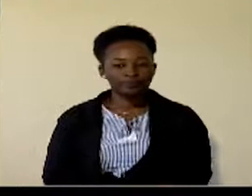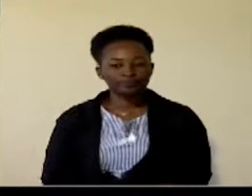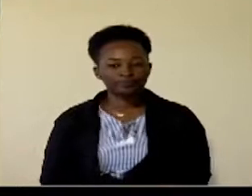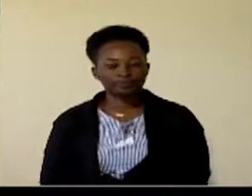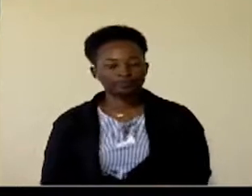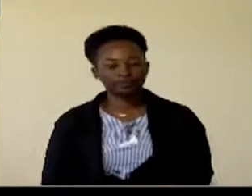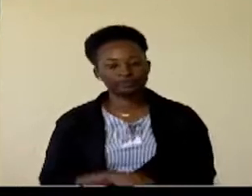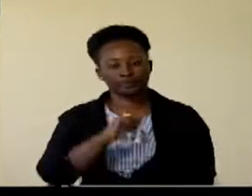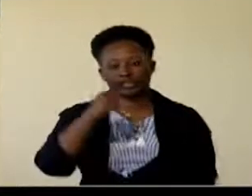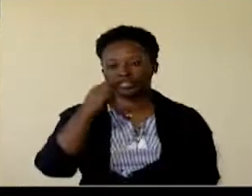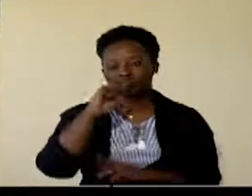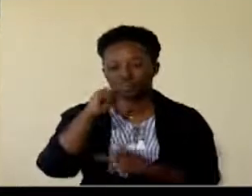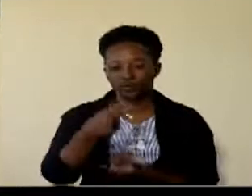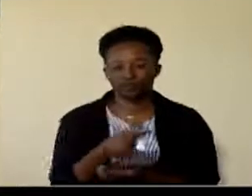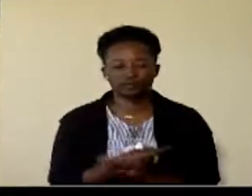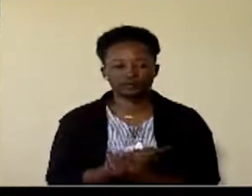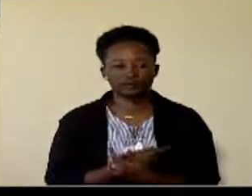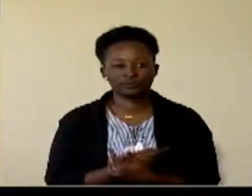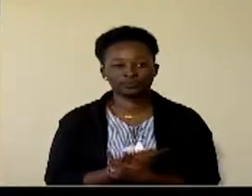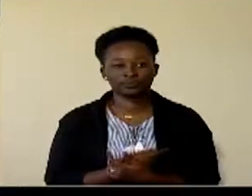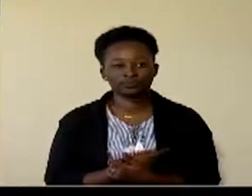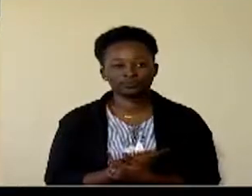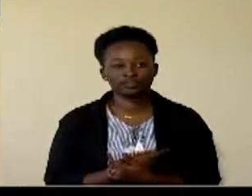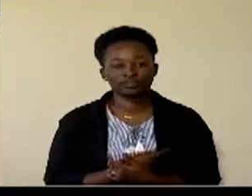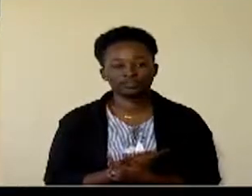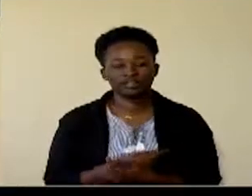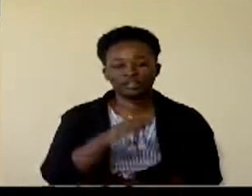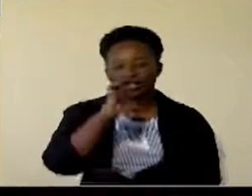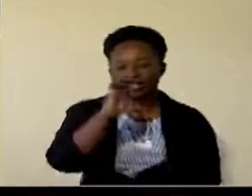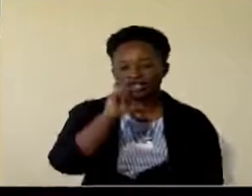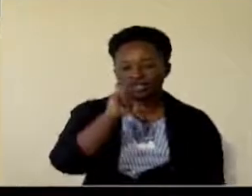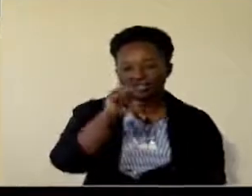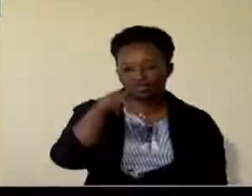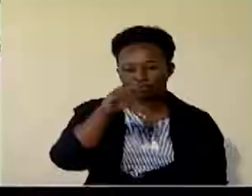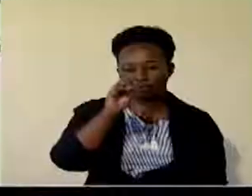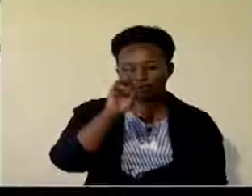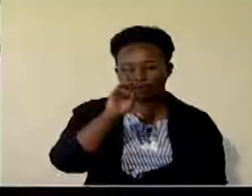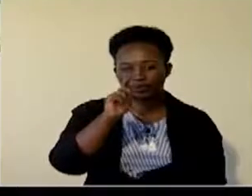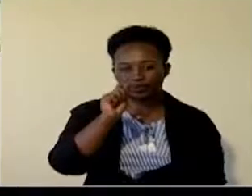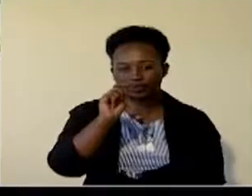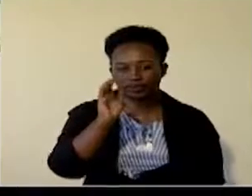The next solution is export diversification, to diversify.